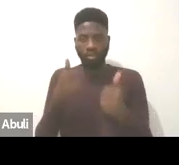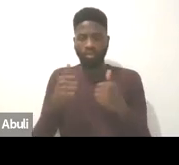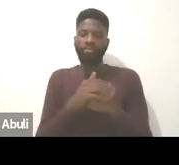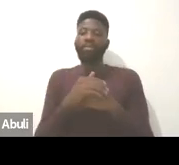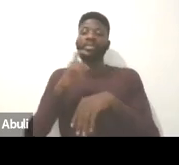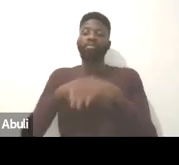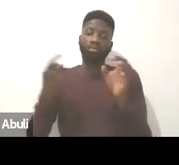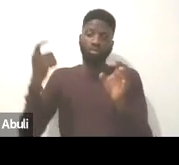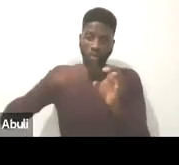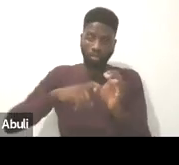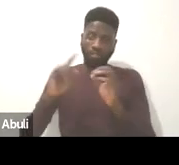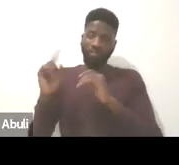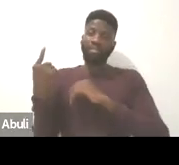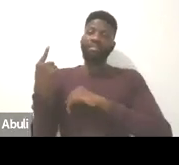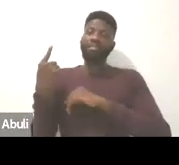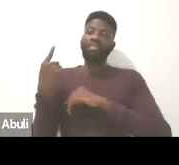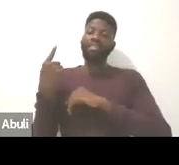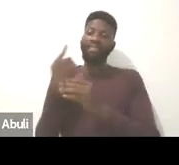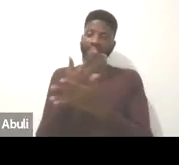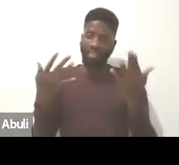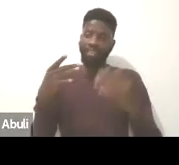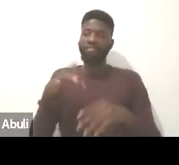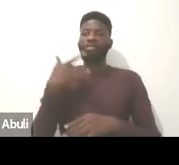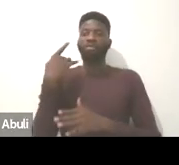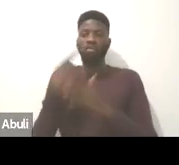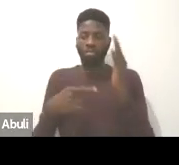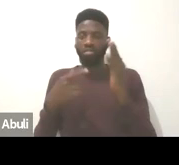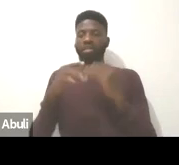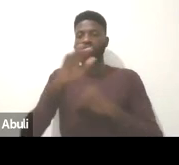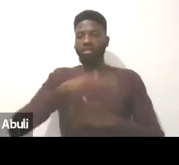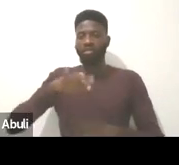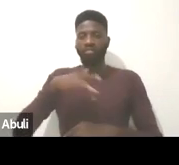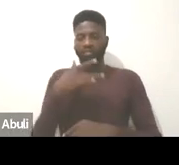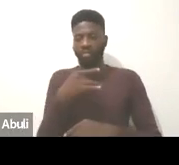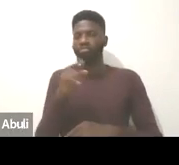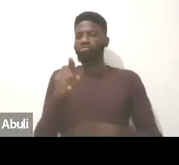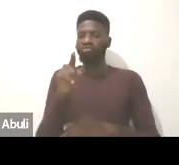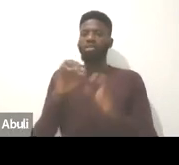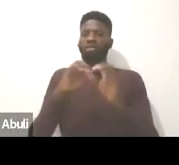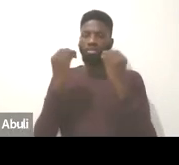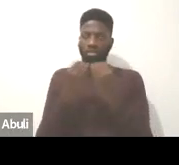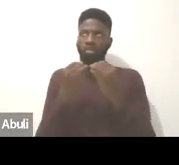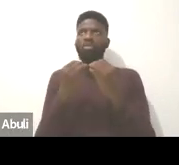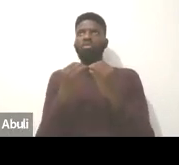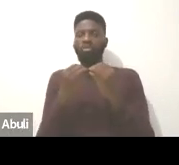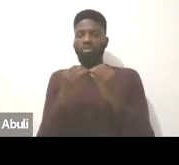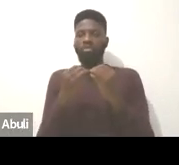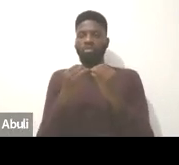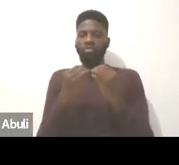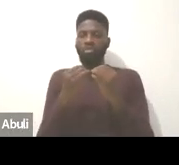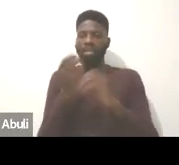ukiingia the first thing, what did you feel? What is the atmosphere that will scare this organization? Was the